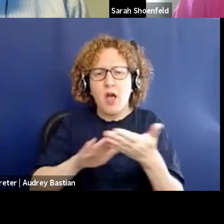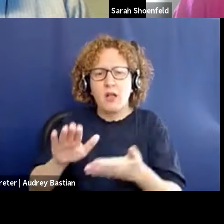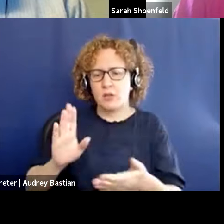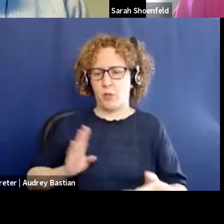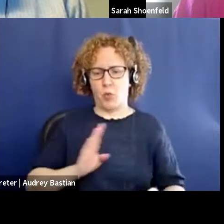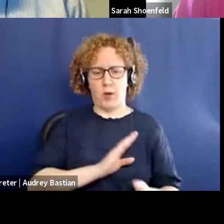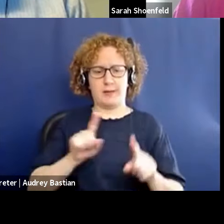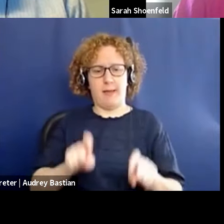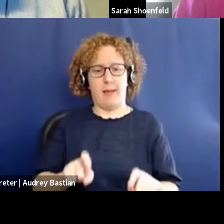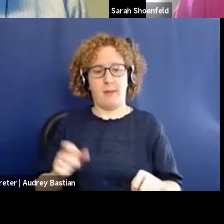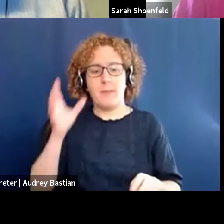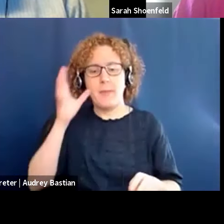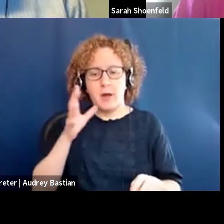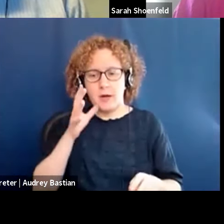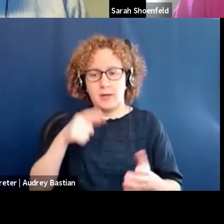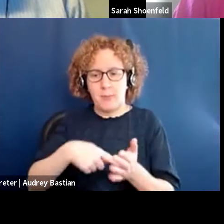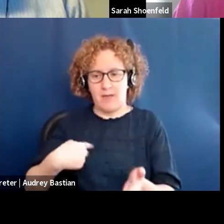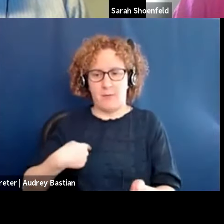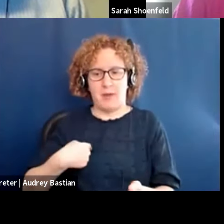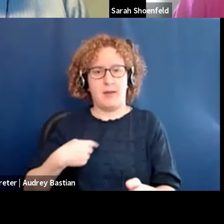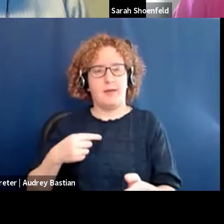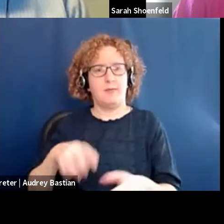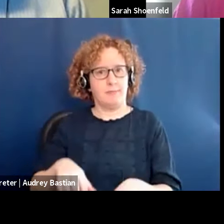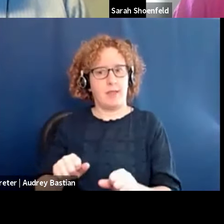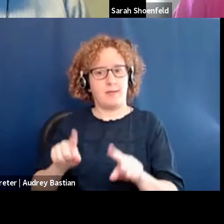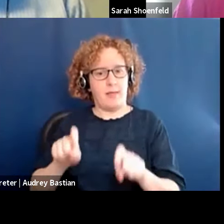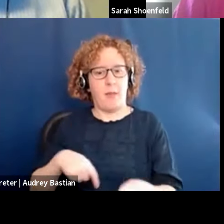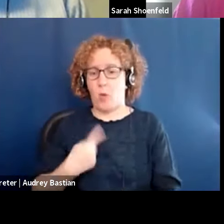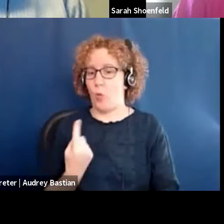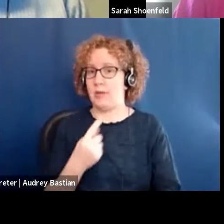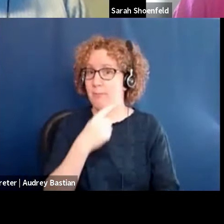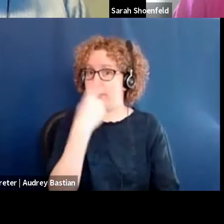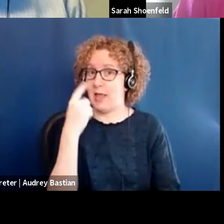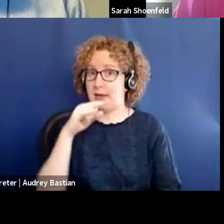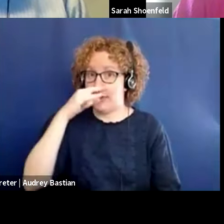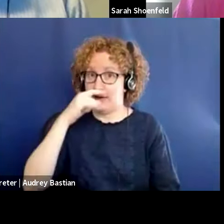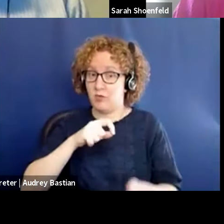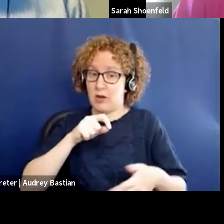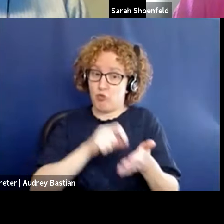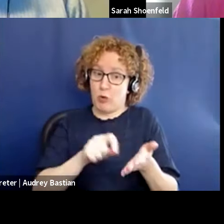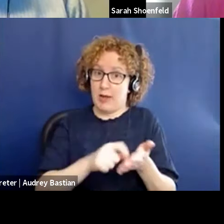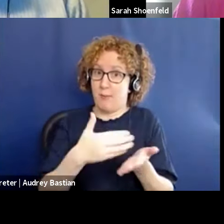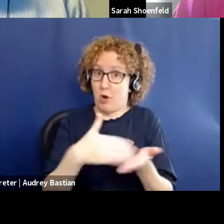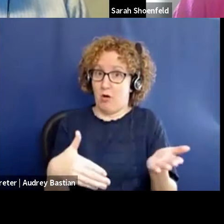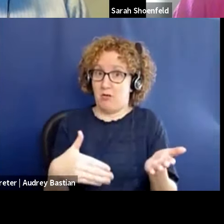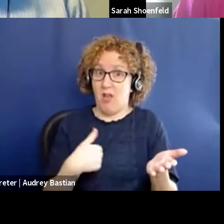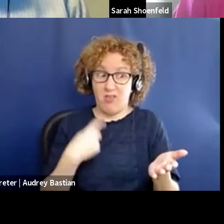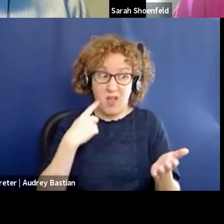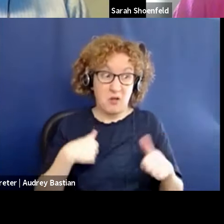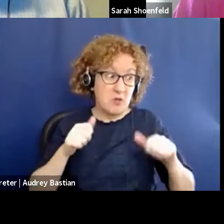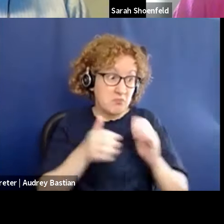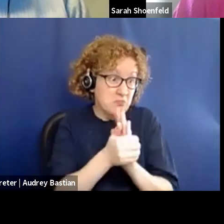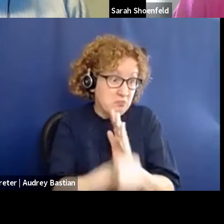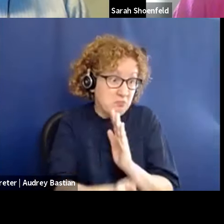my parents paid for me to take it. I was the only Black kid that was taking the writing part of it because I thought I could write, you